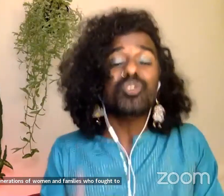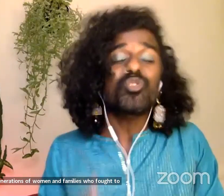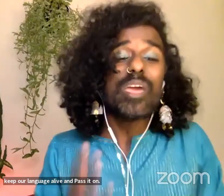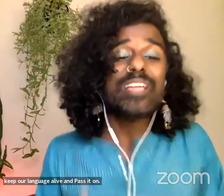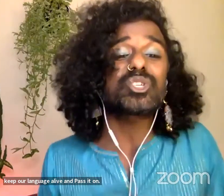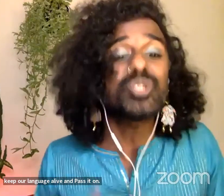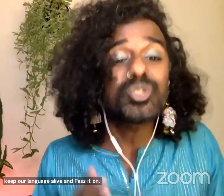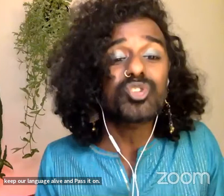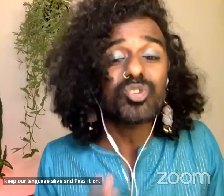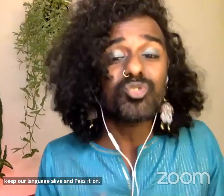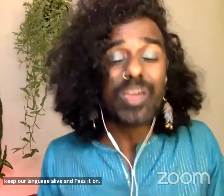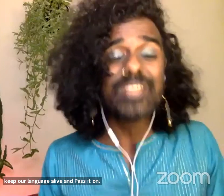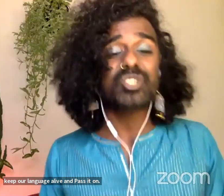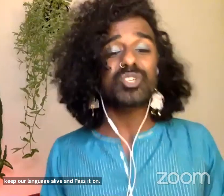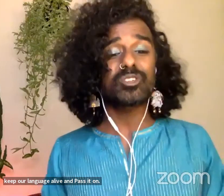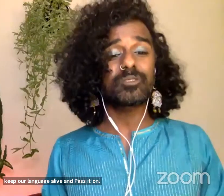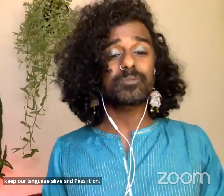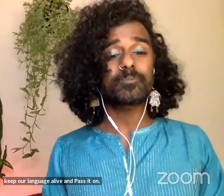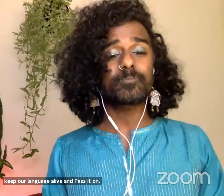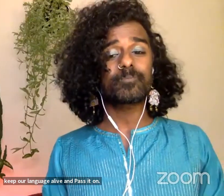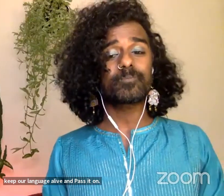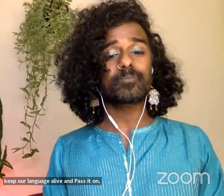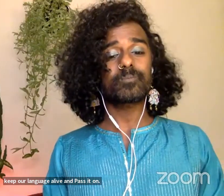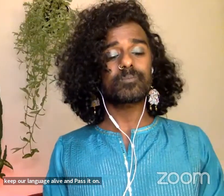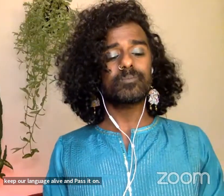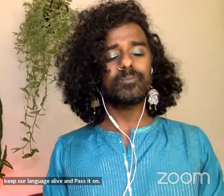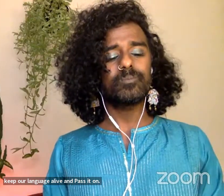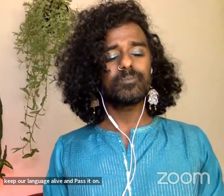from generation to generation.